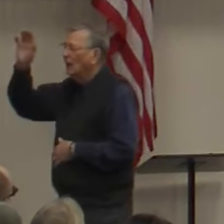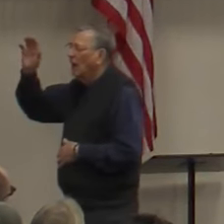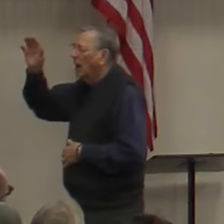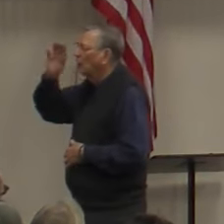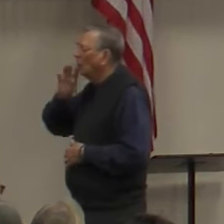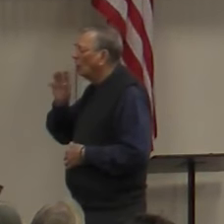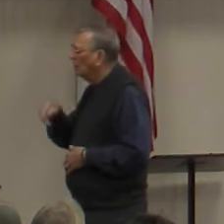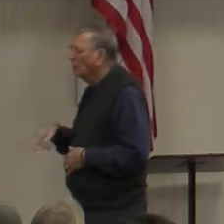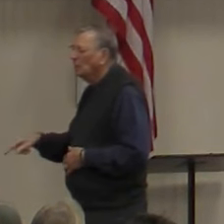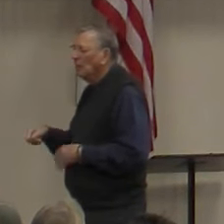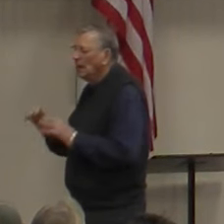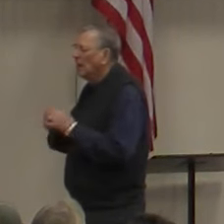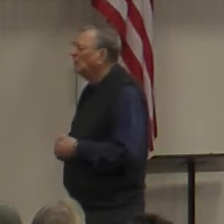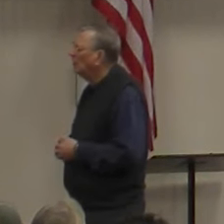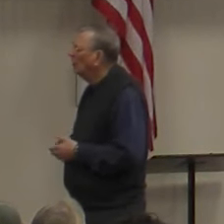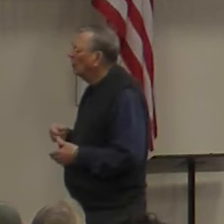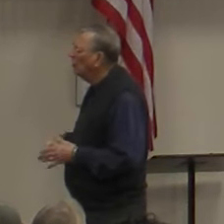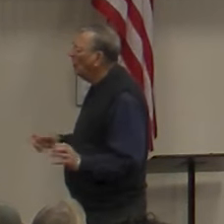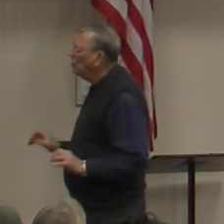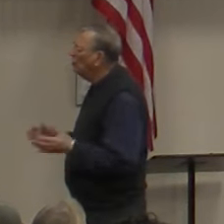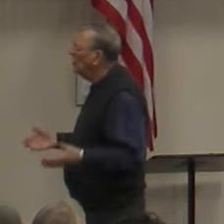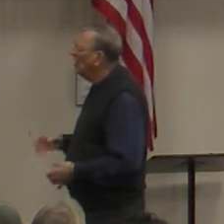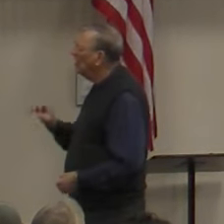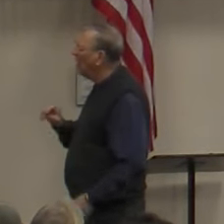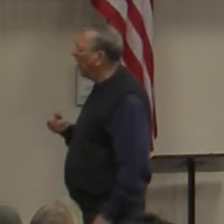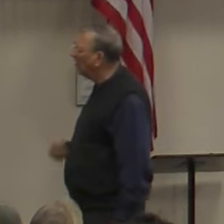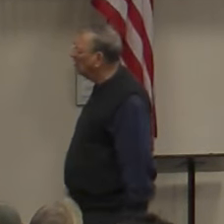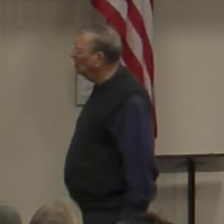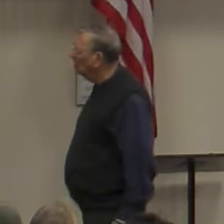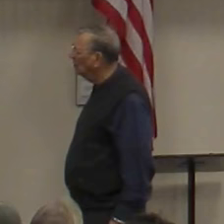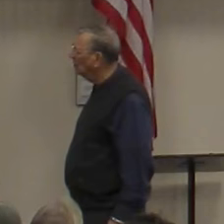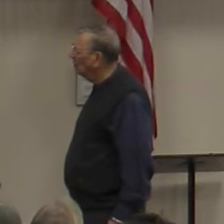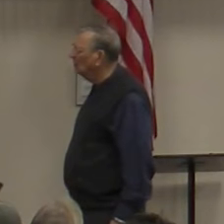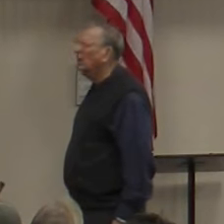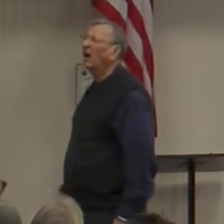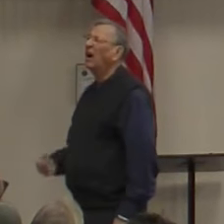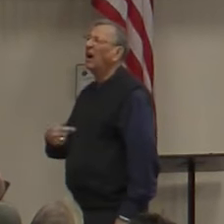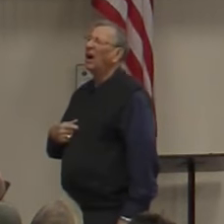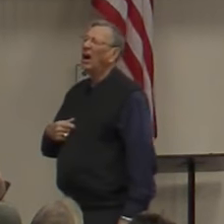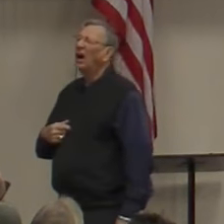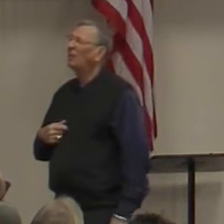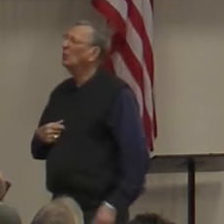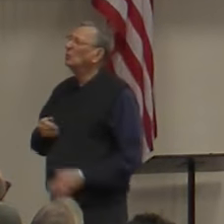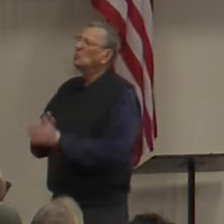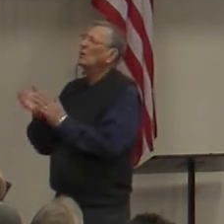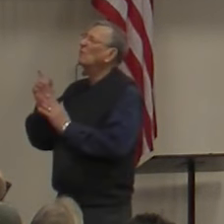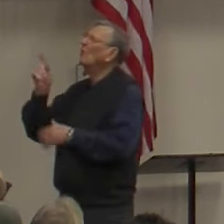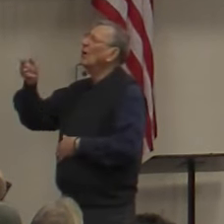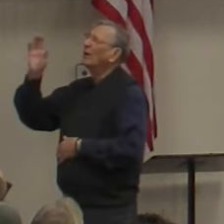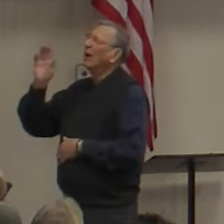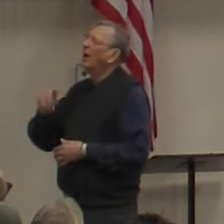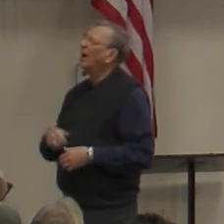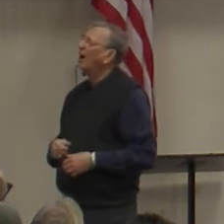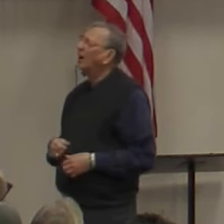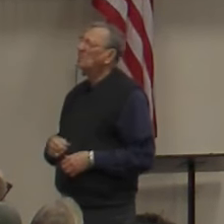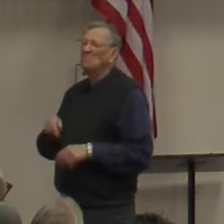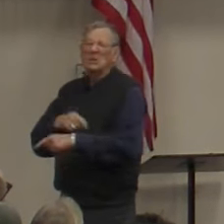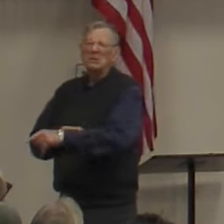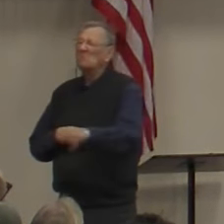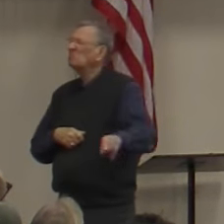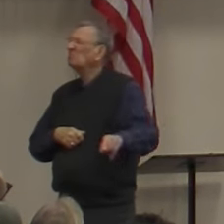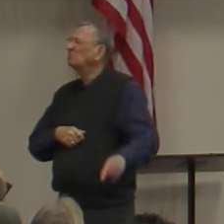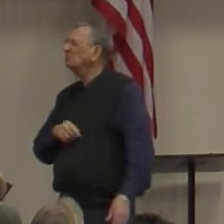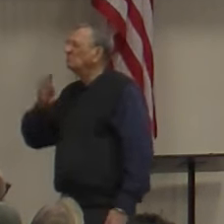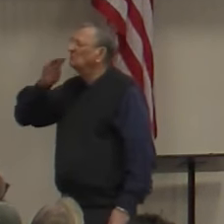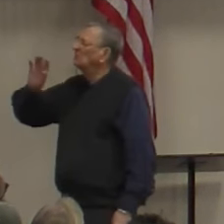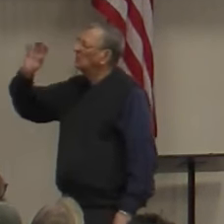saying, and he said to him, "What are you doing here, Elijah?" And he said, "I've been very jealous for the Lord, the God of hosts. For the people of Israel have